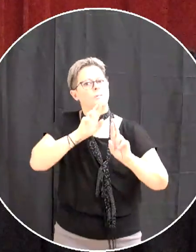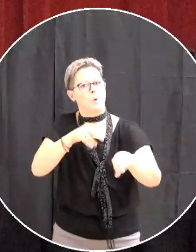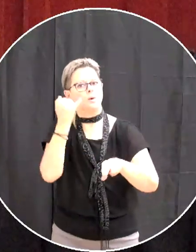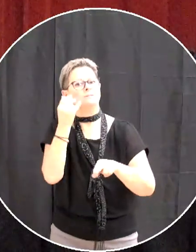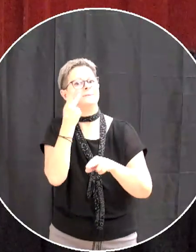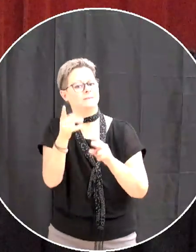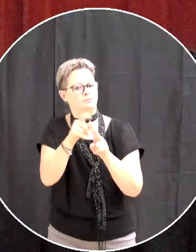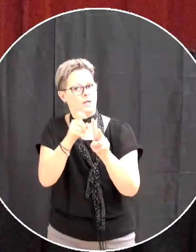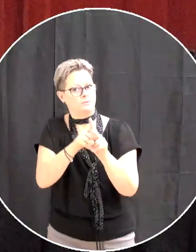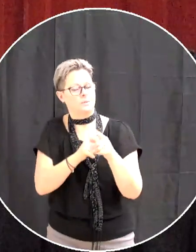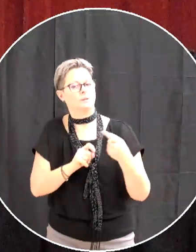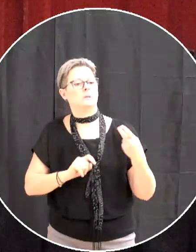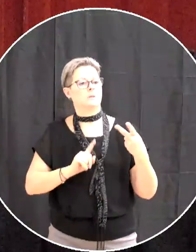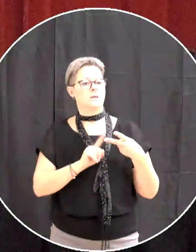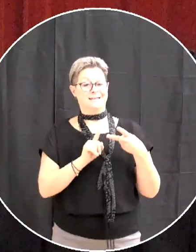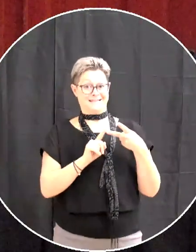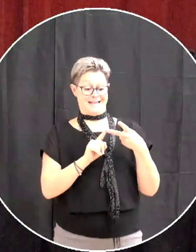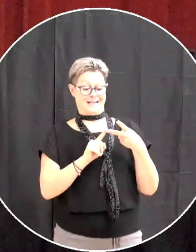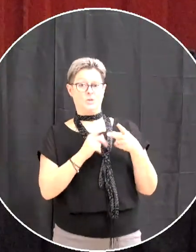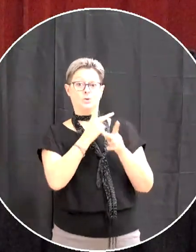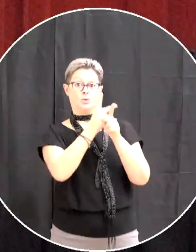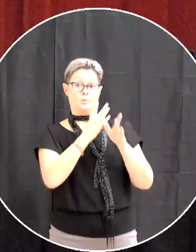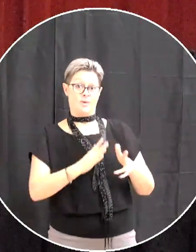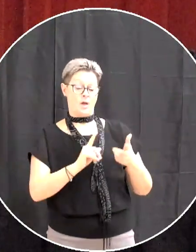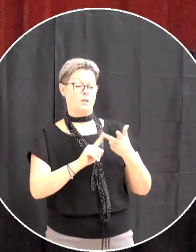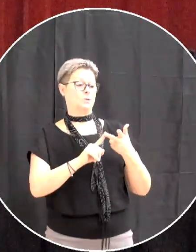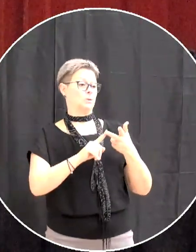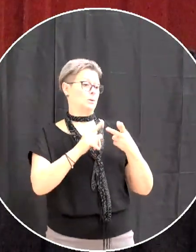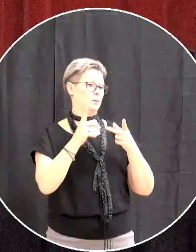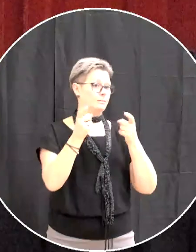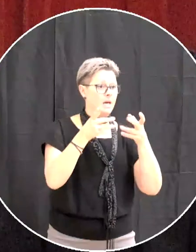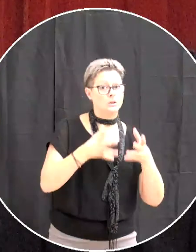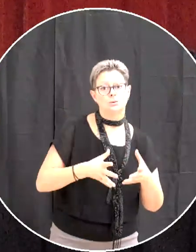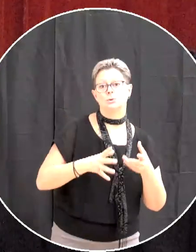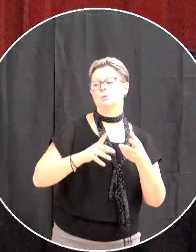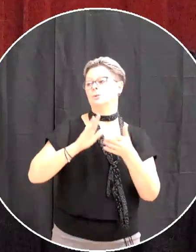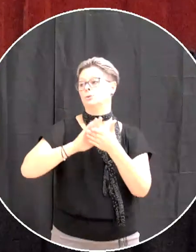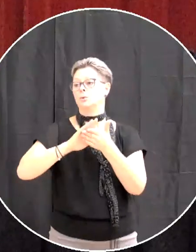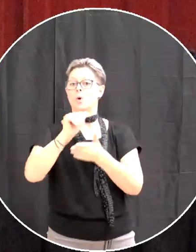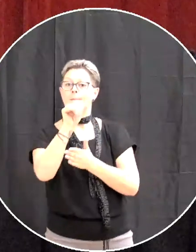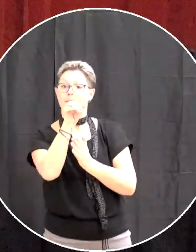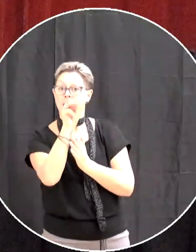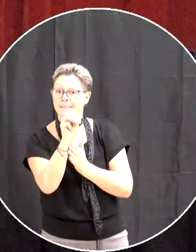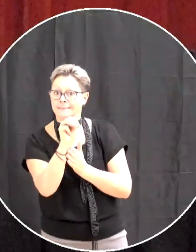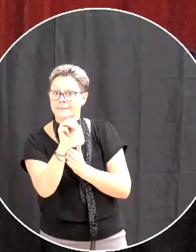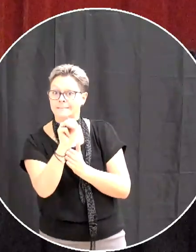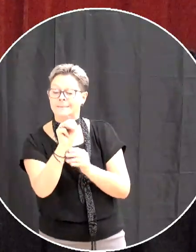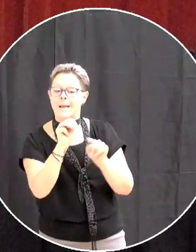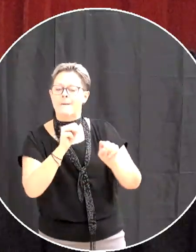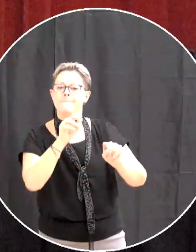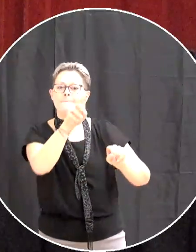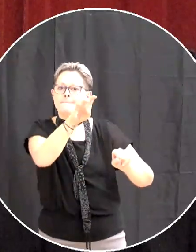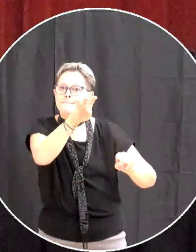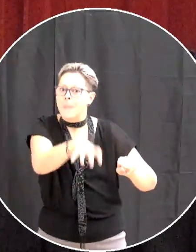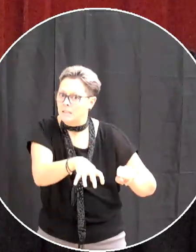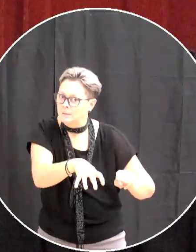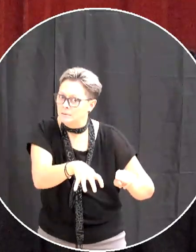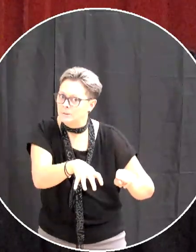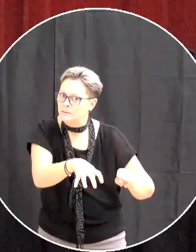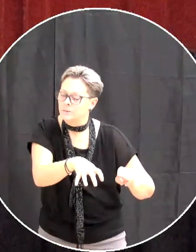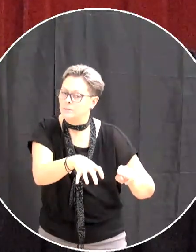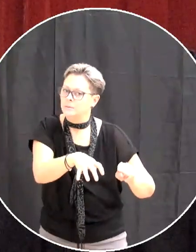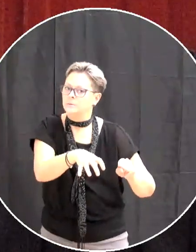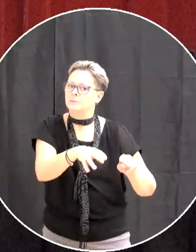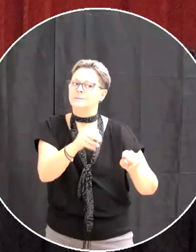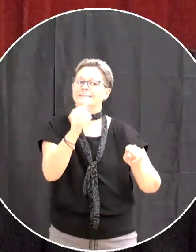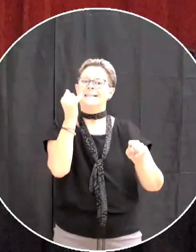Secondly, supervisors, management, school administrators are now obliged to intervene if they